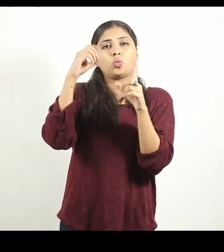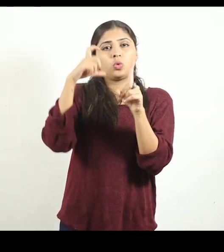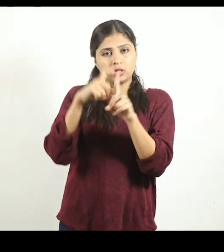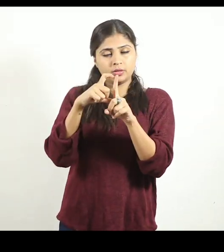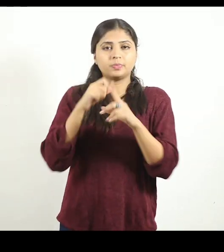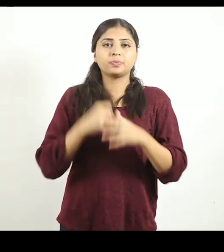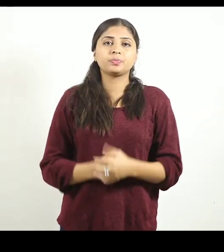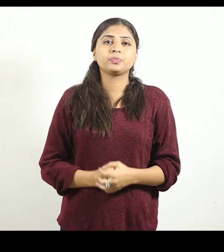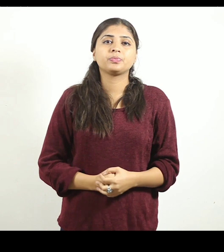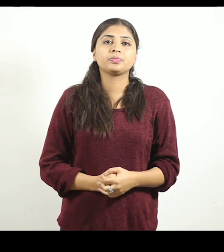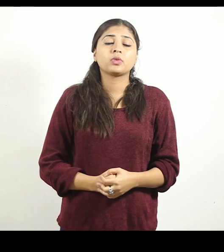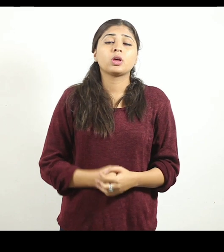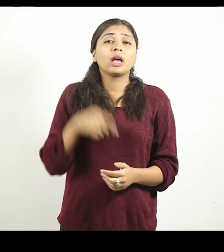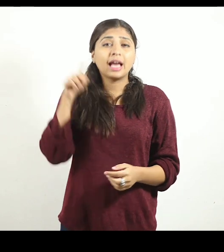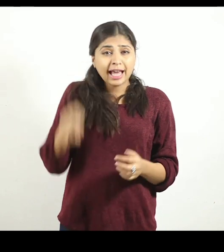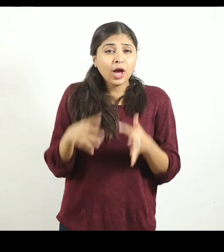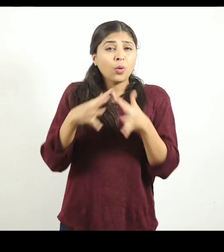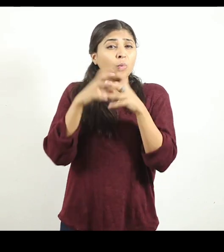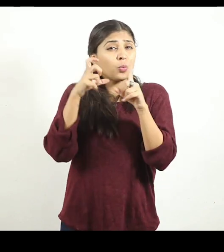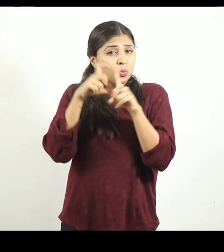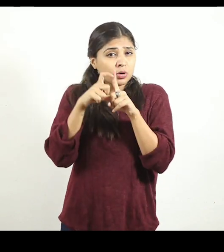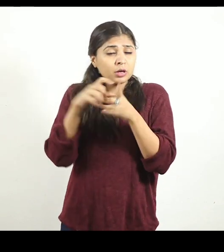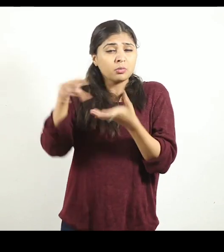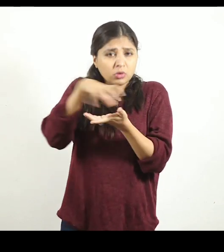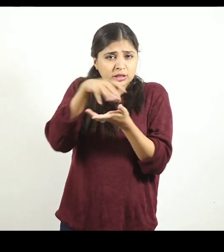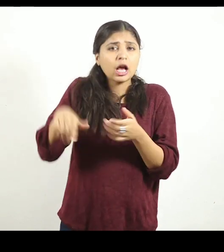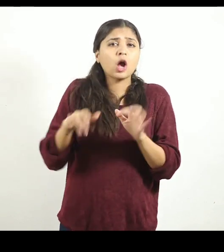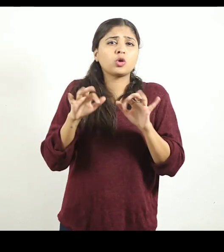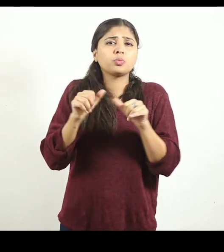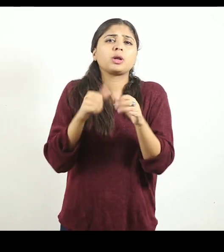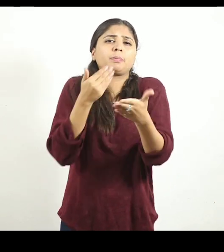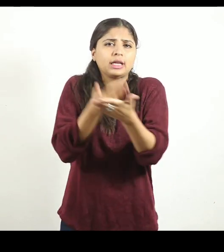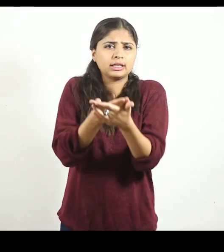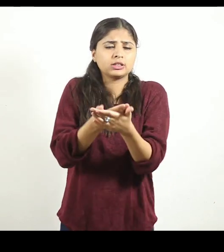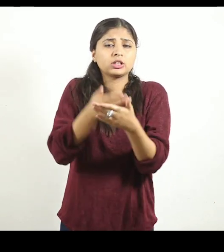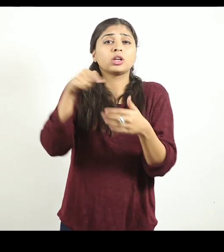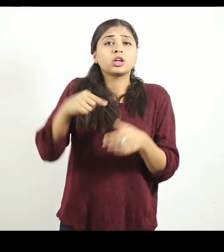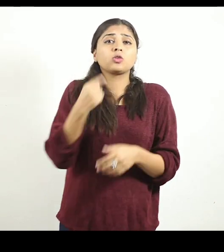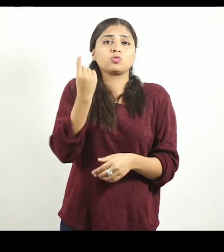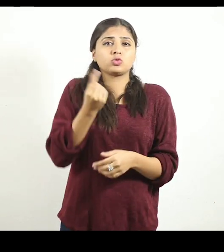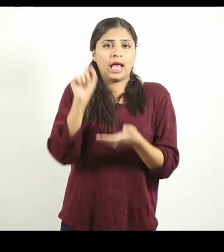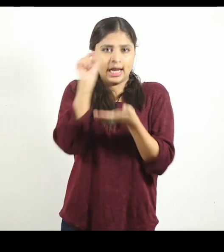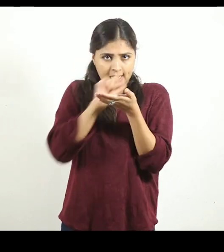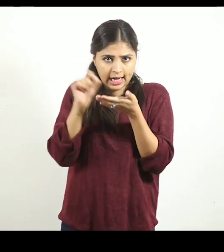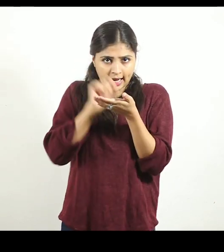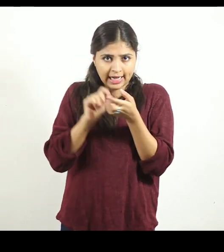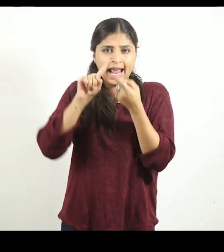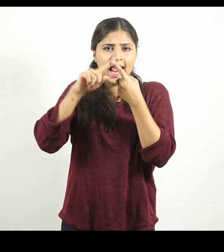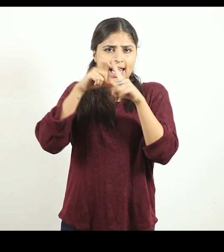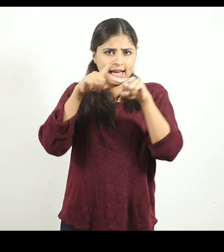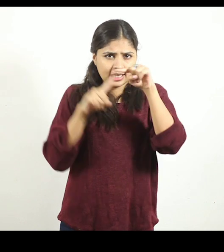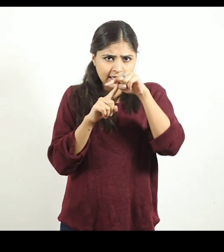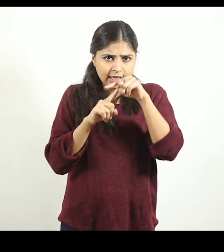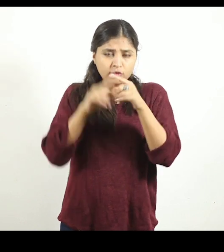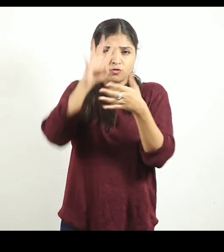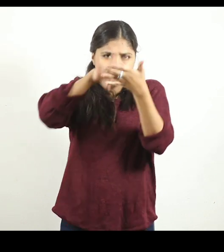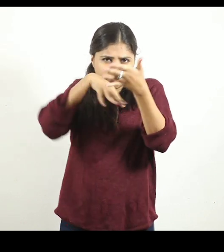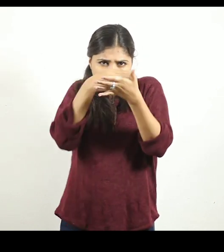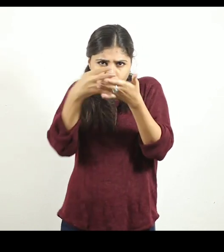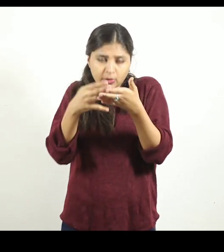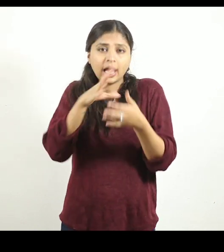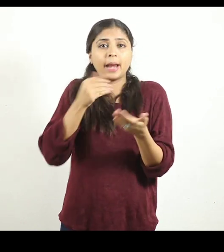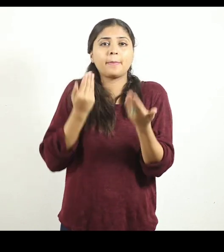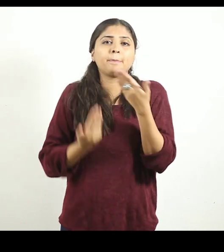What is MS Word? Microsoft Word is a word processing software package which is used to type